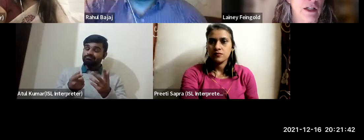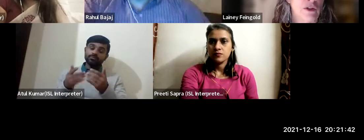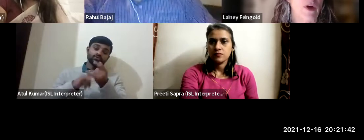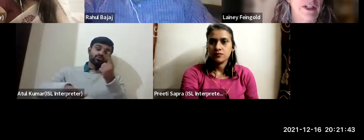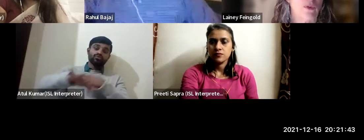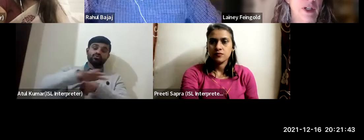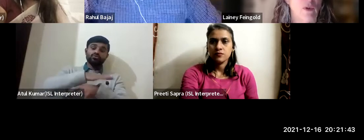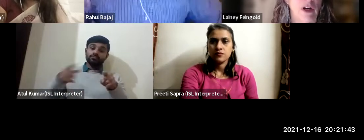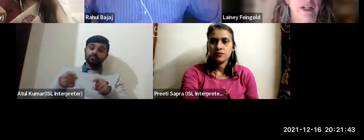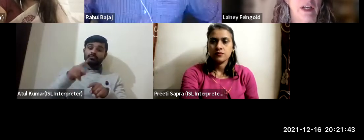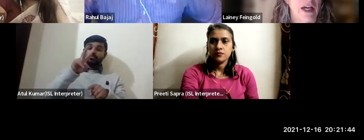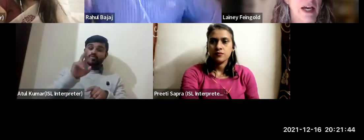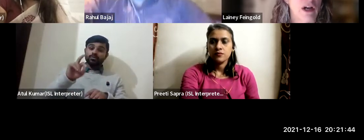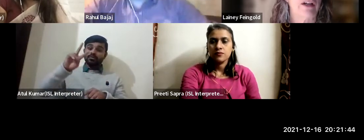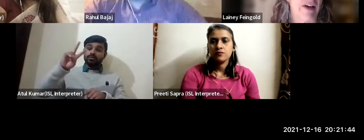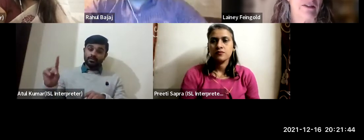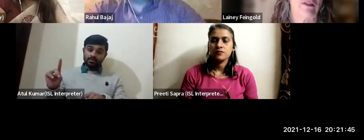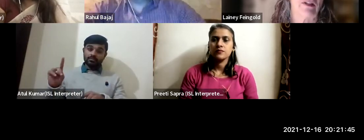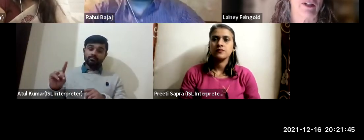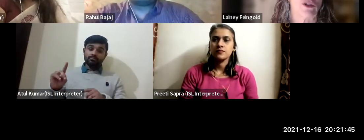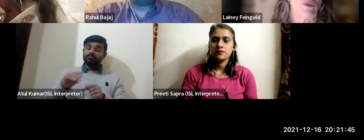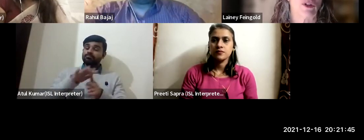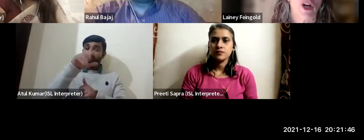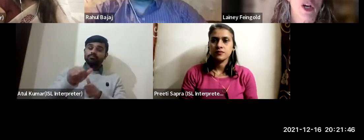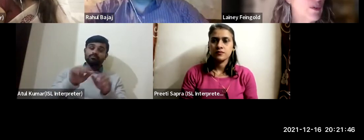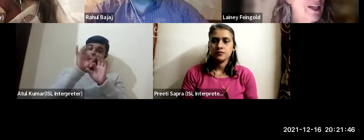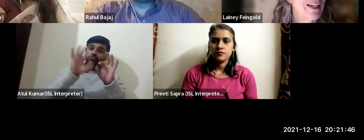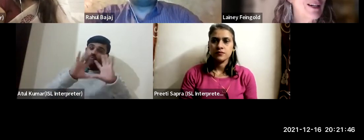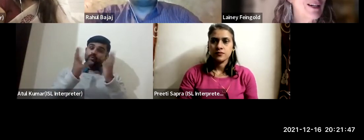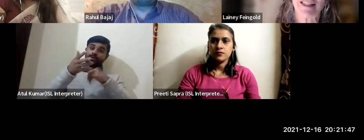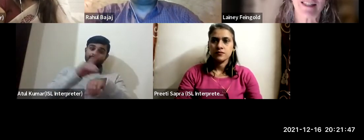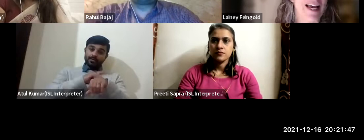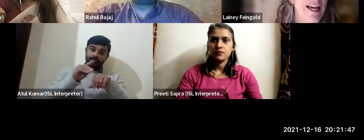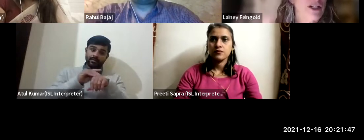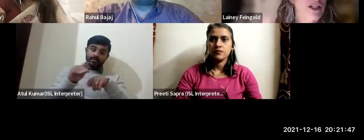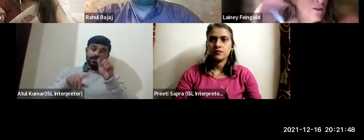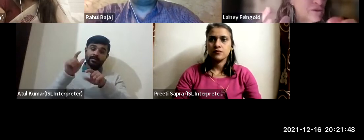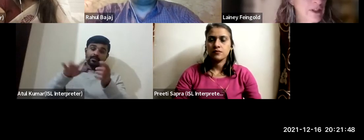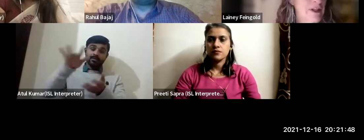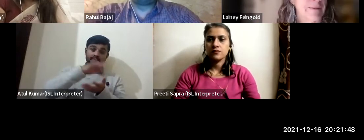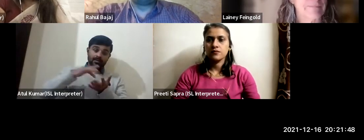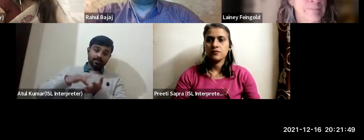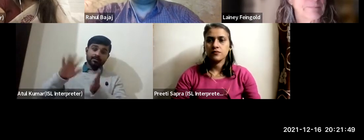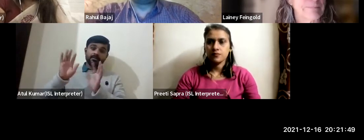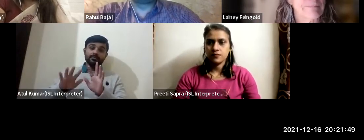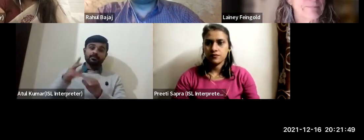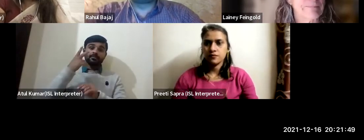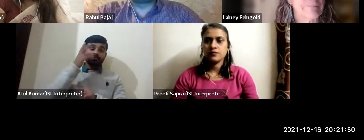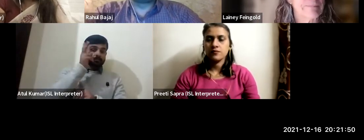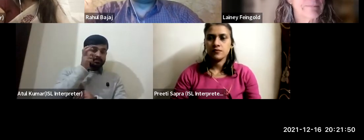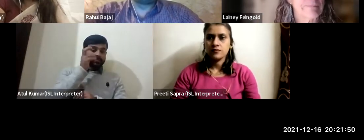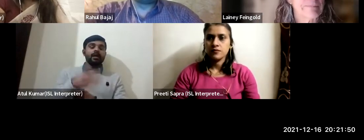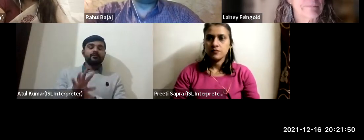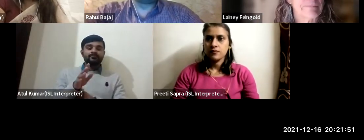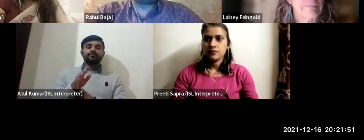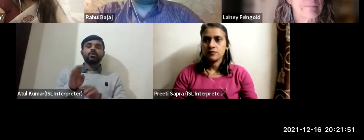in 2021 and not have access to the digital world. So So he to got up on those that amongst stage. us who are hearing this,